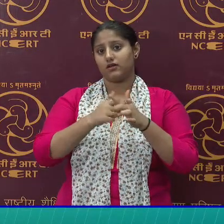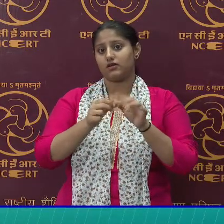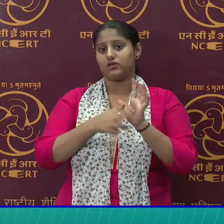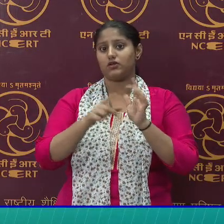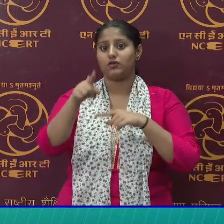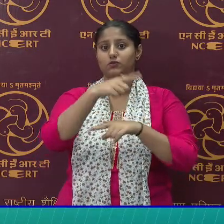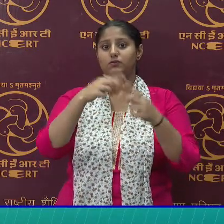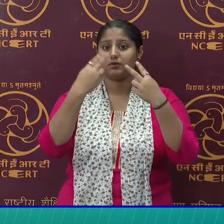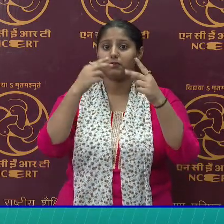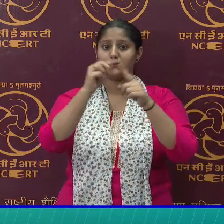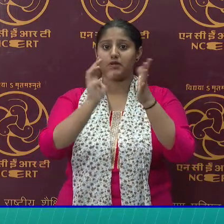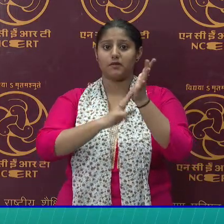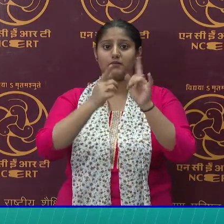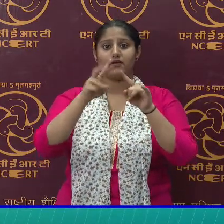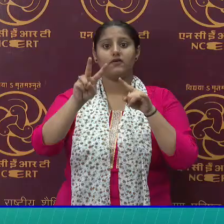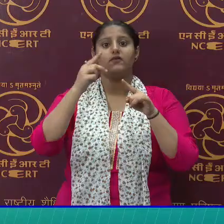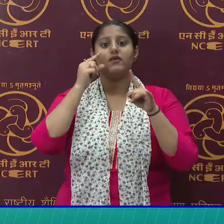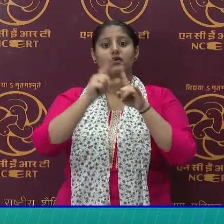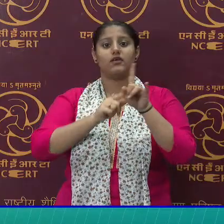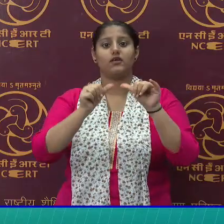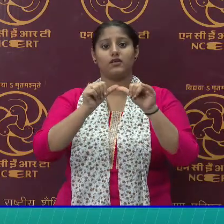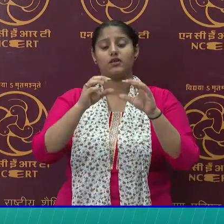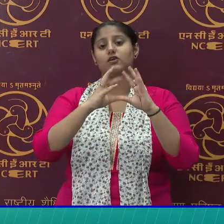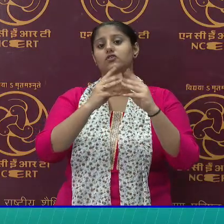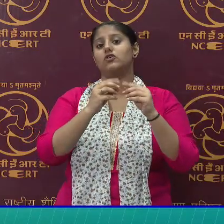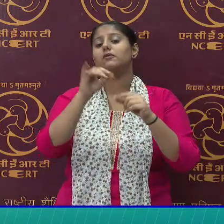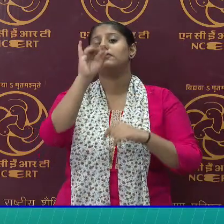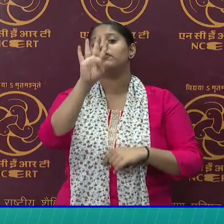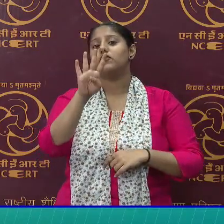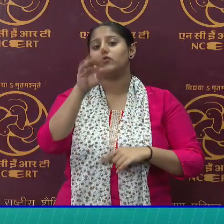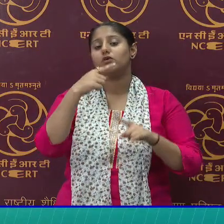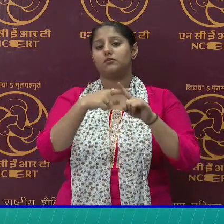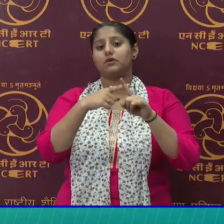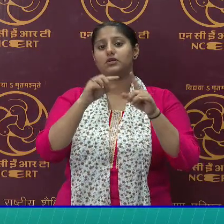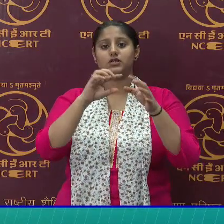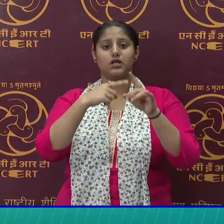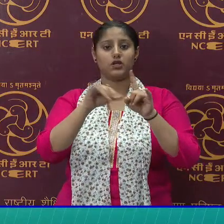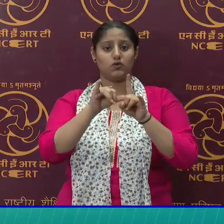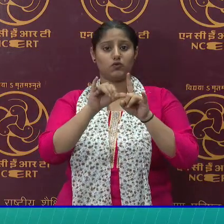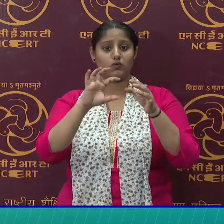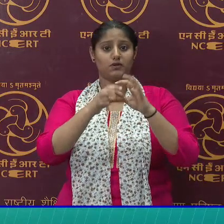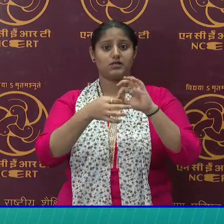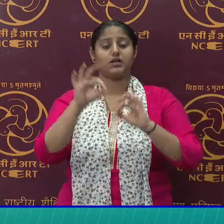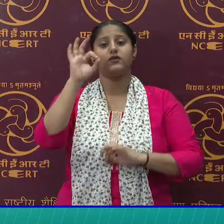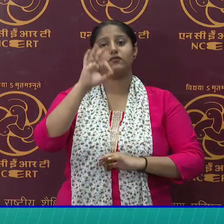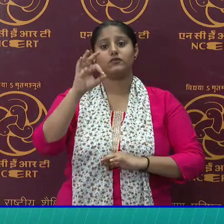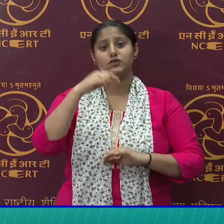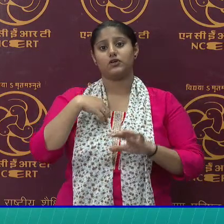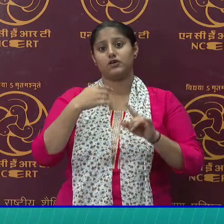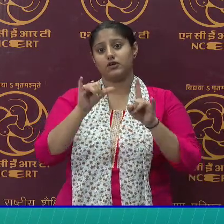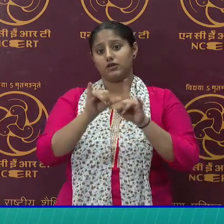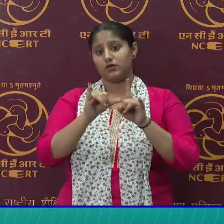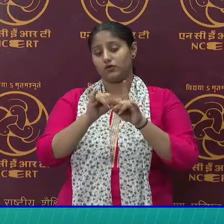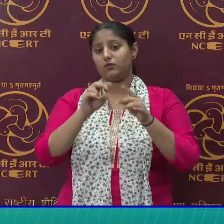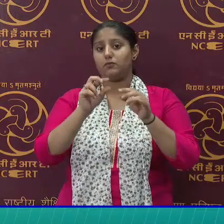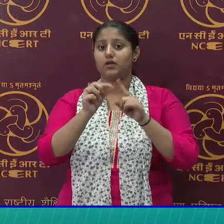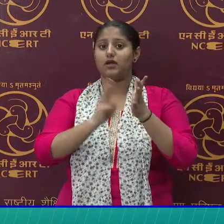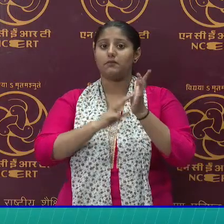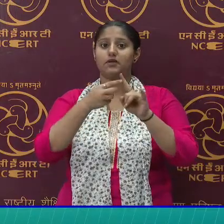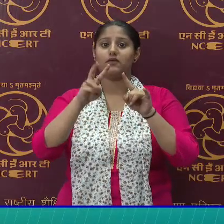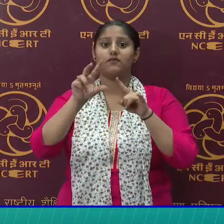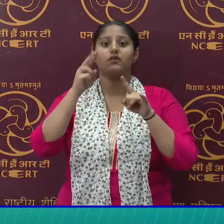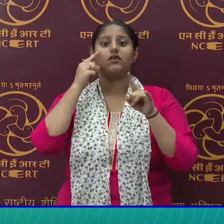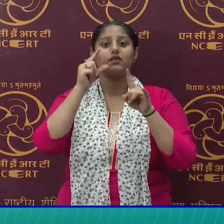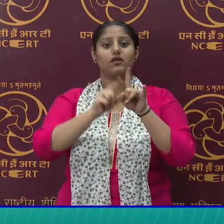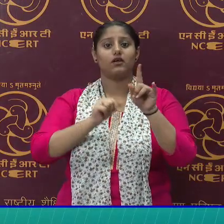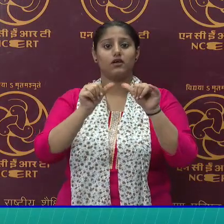PM eVidya channel 4 as also on YouTube channel NCERT official and YouTube's PM eVidya channel